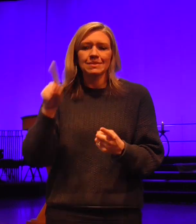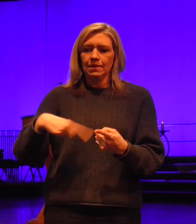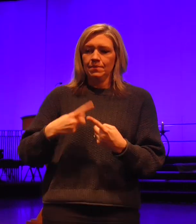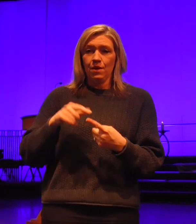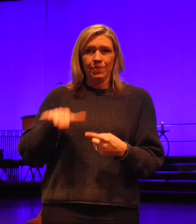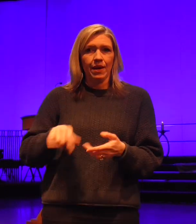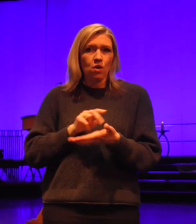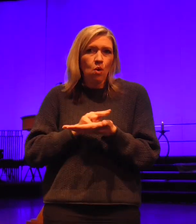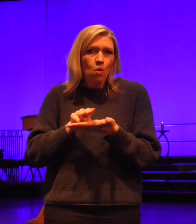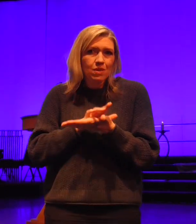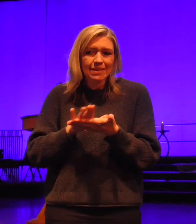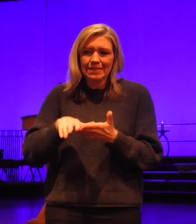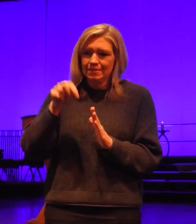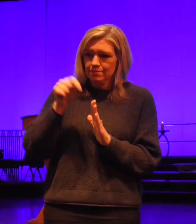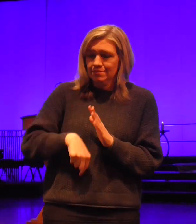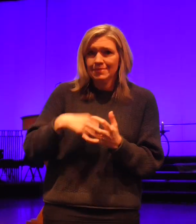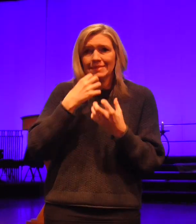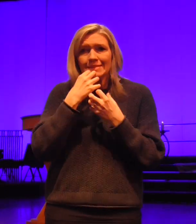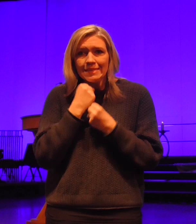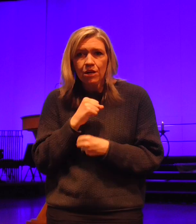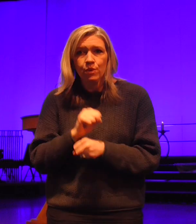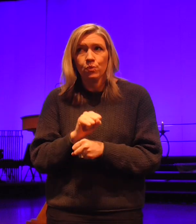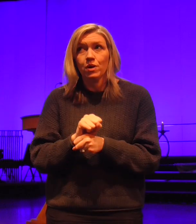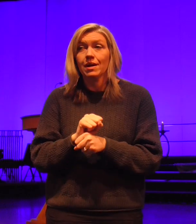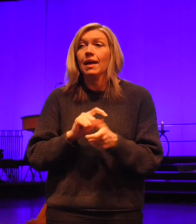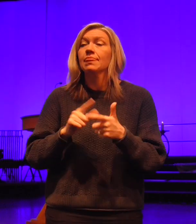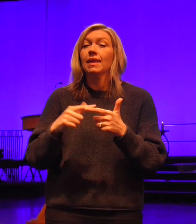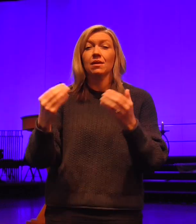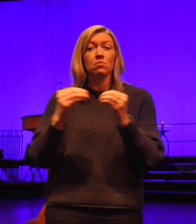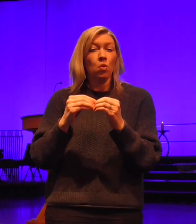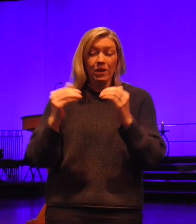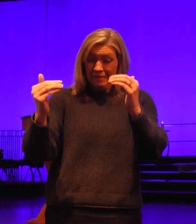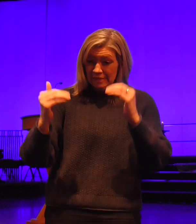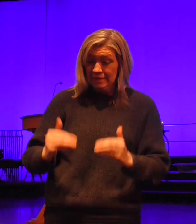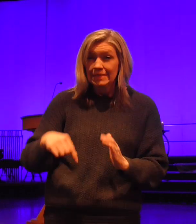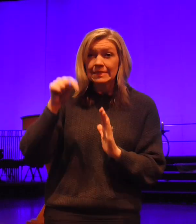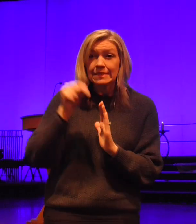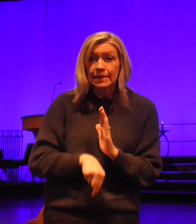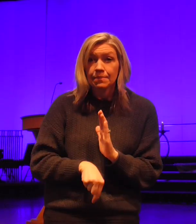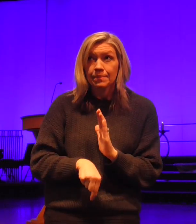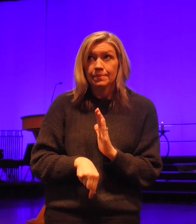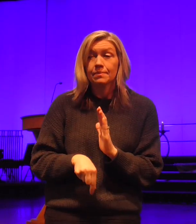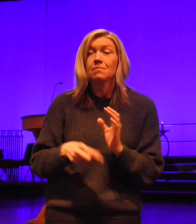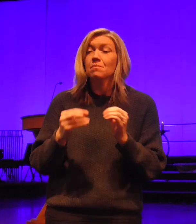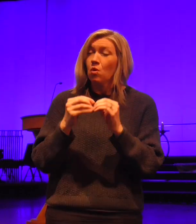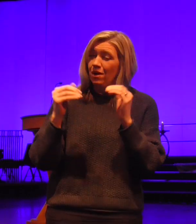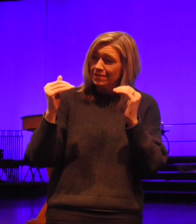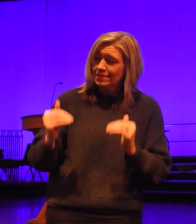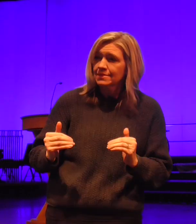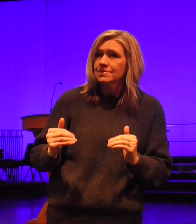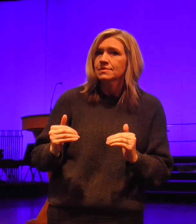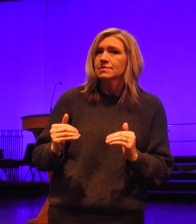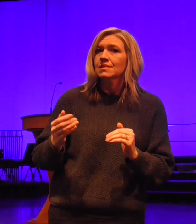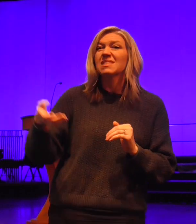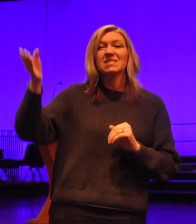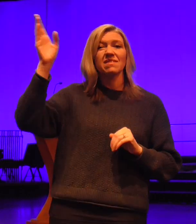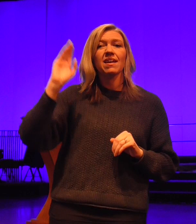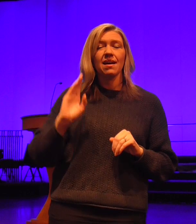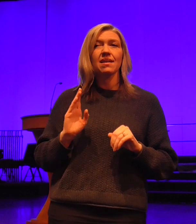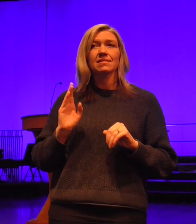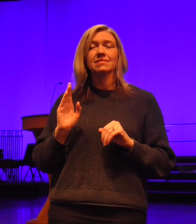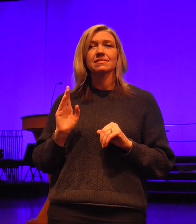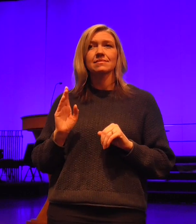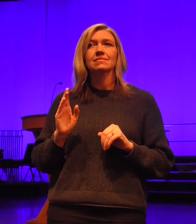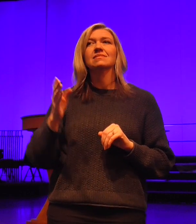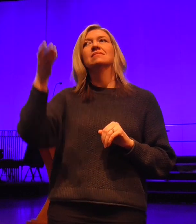work. And then below the surface, even of that deeper mind, it's the divine. It's